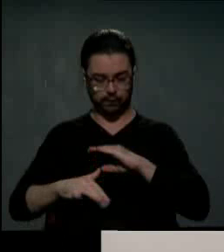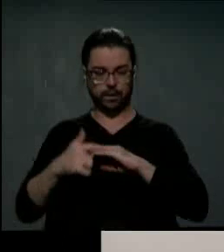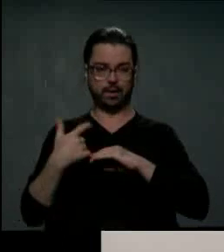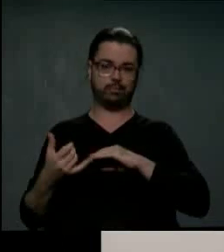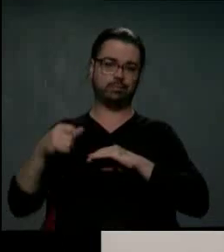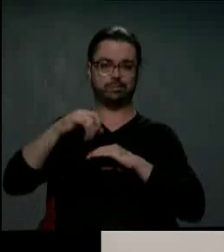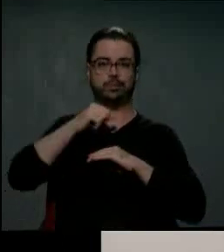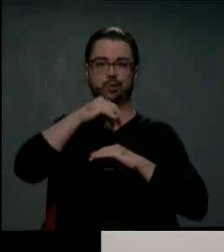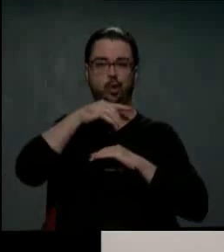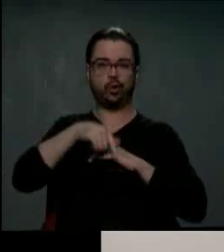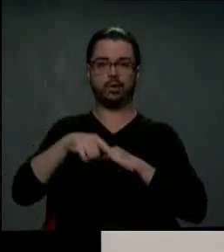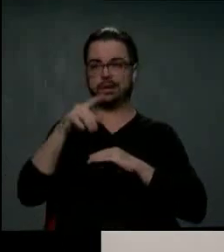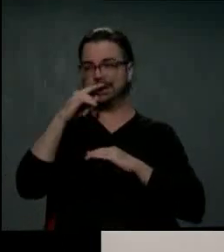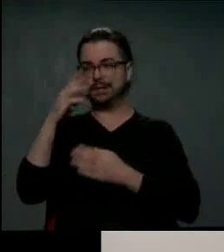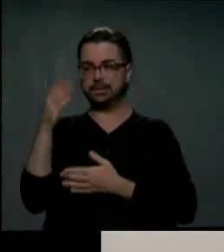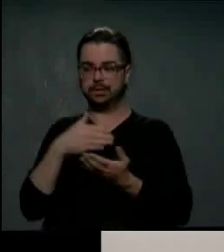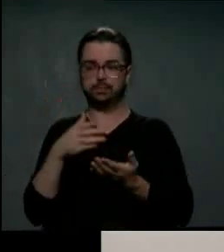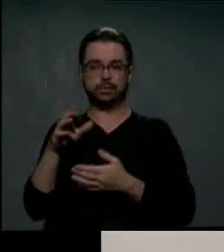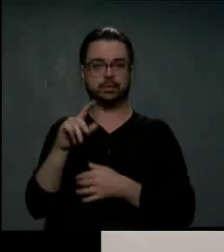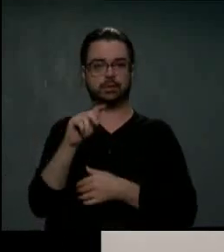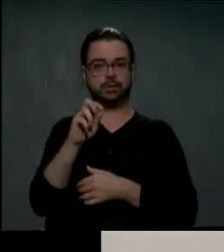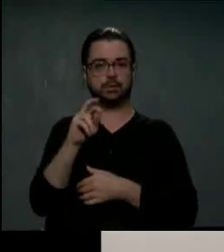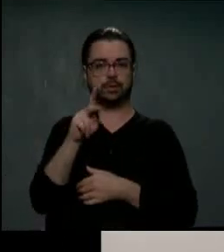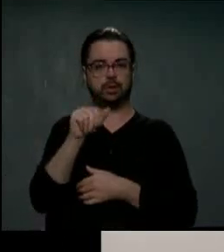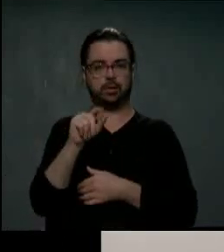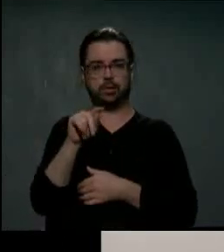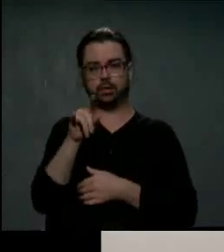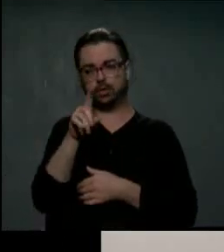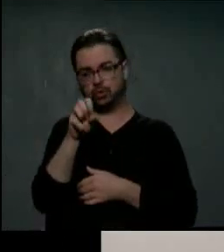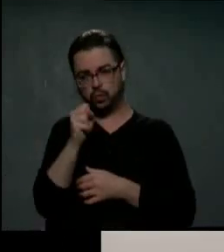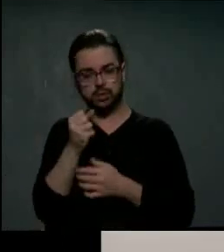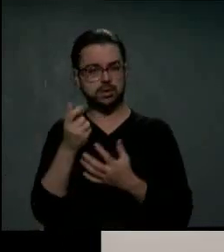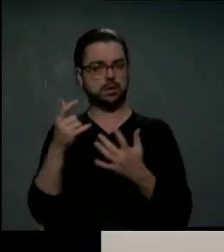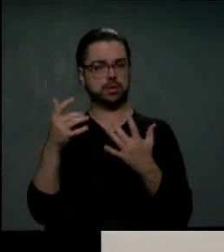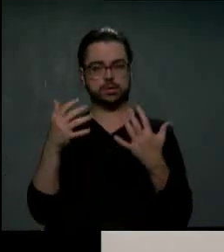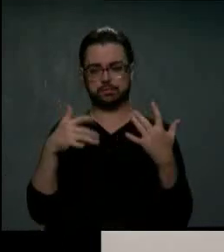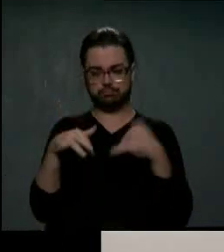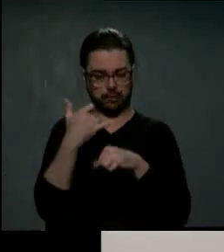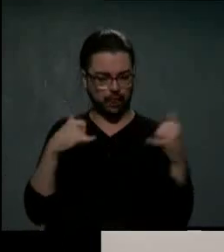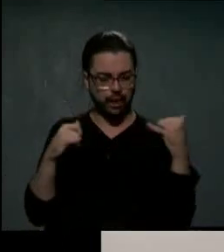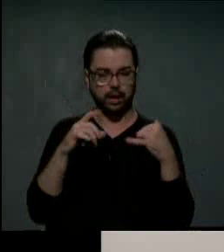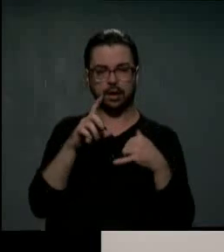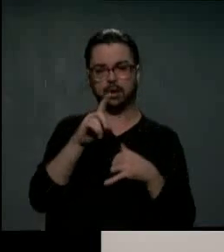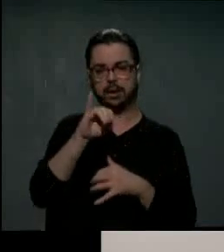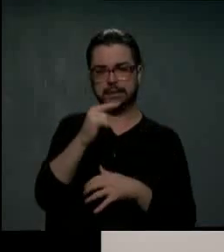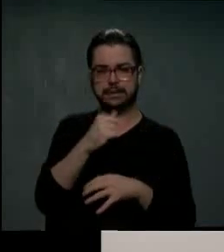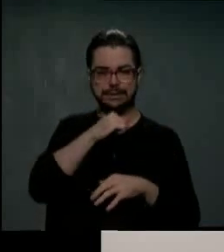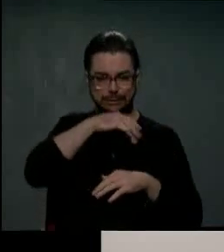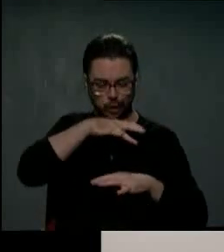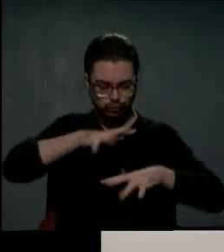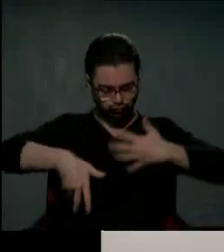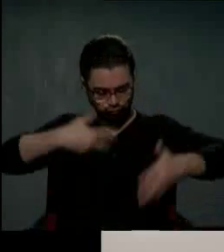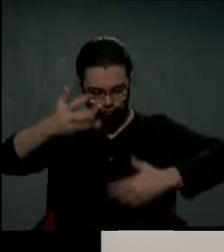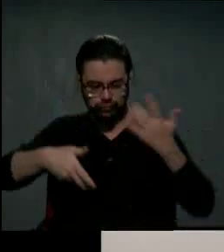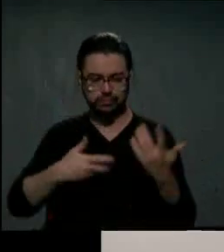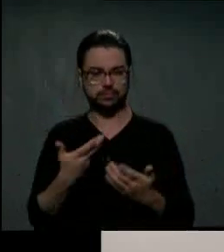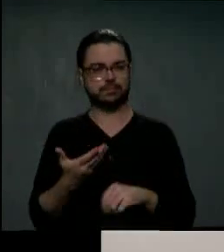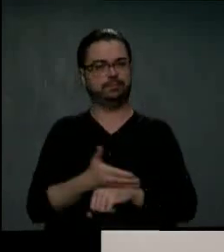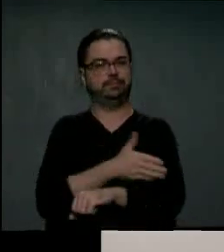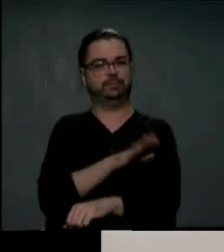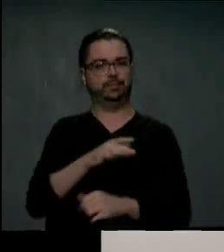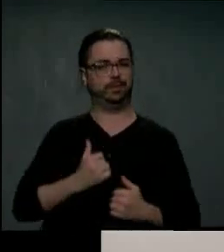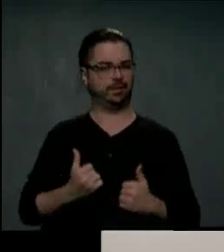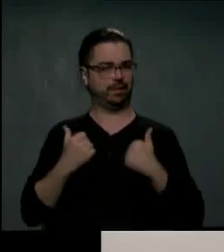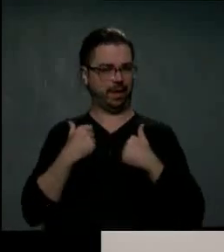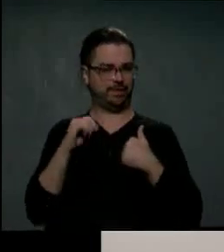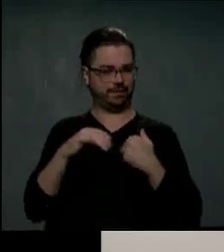kids come and get their Tonka toys out, and they dig, and it enriches their lives. It gives them an opportunity that, I really